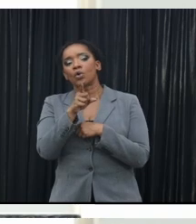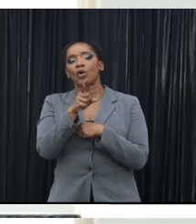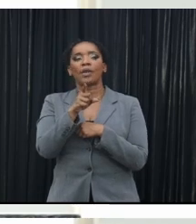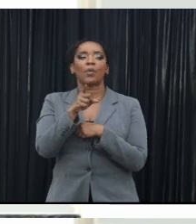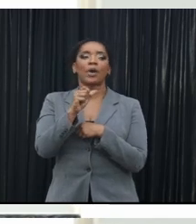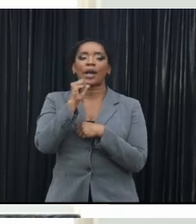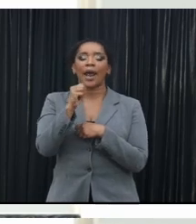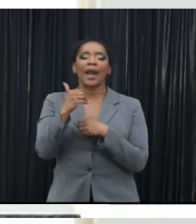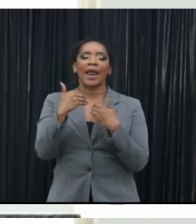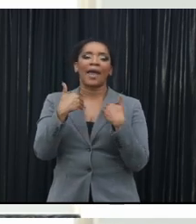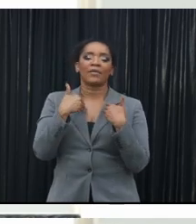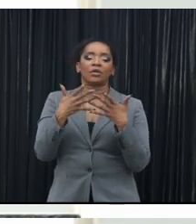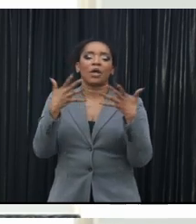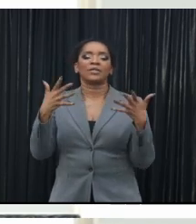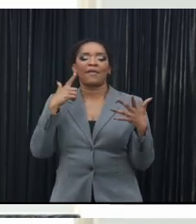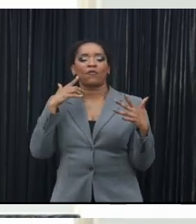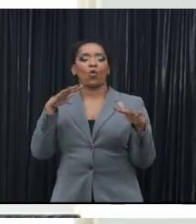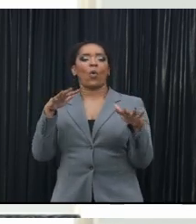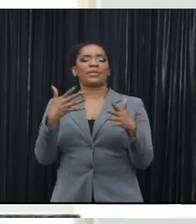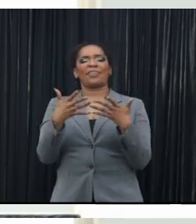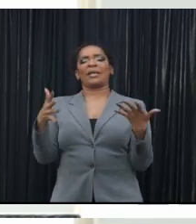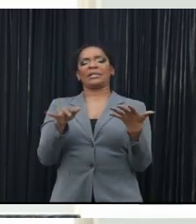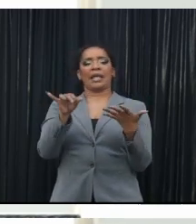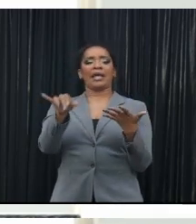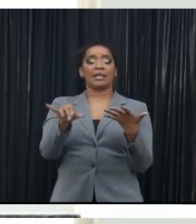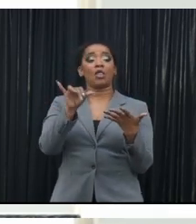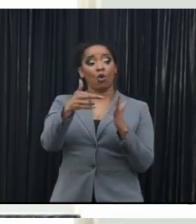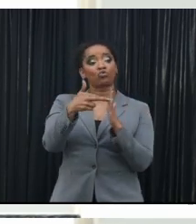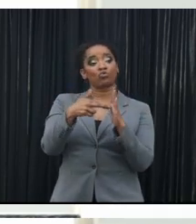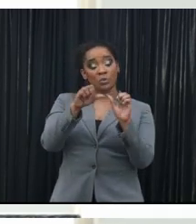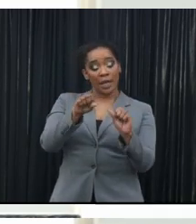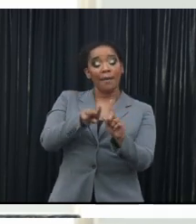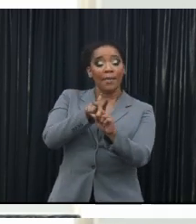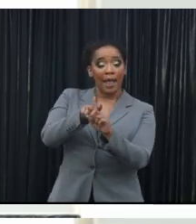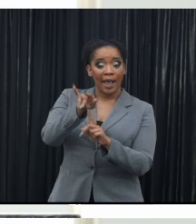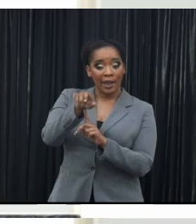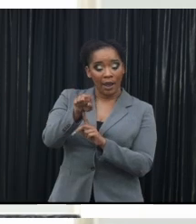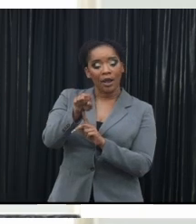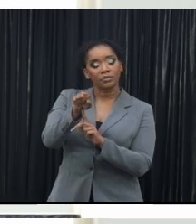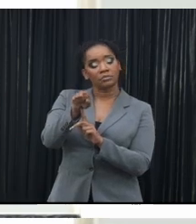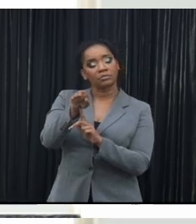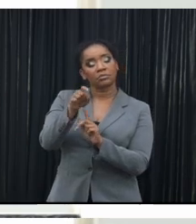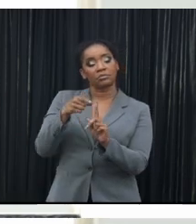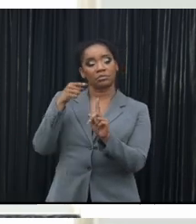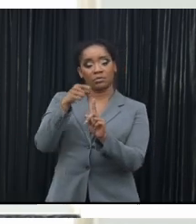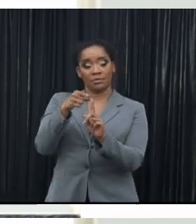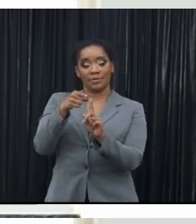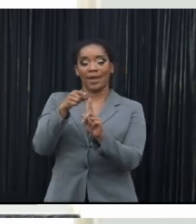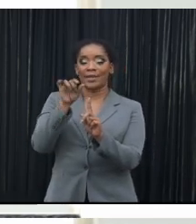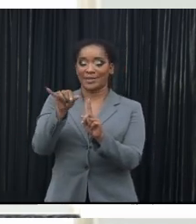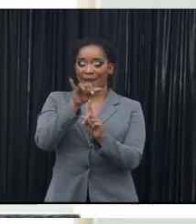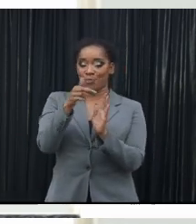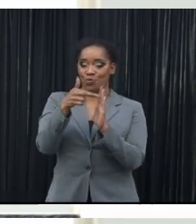noise, items such as that. So those rules can certainly be applied as long as those type of rules are applied to those without forms